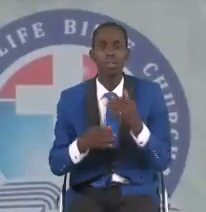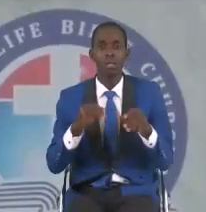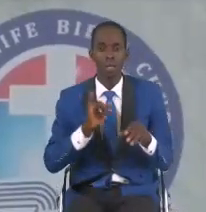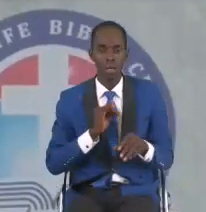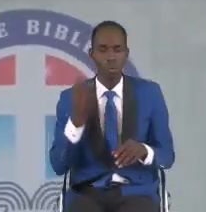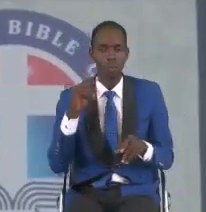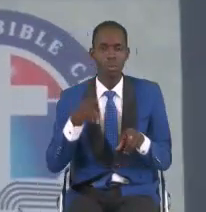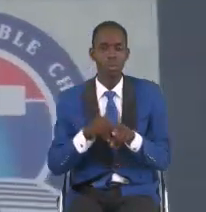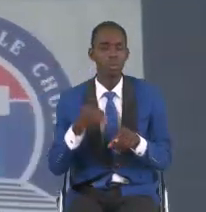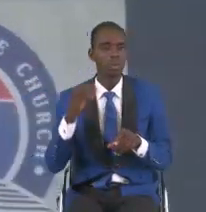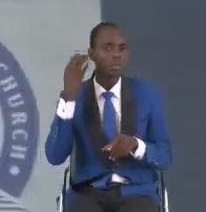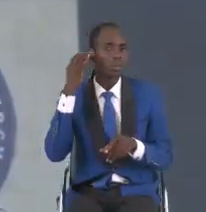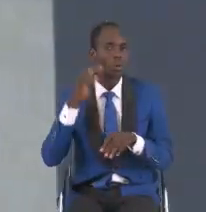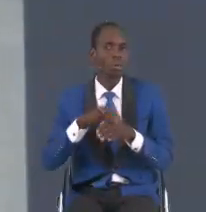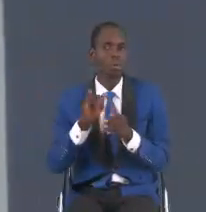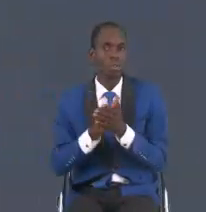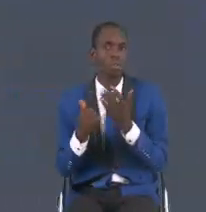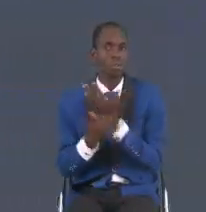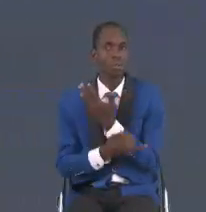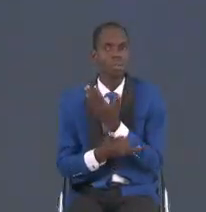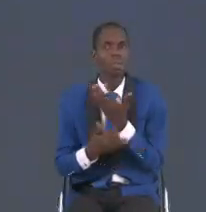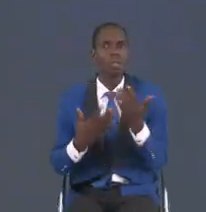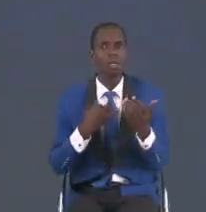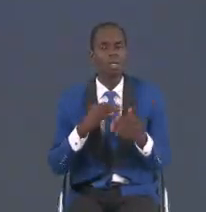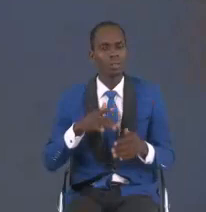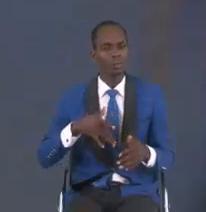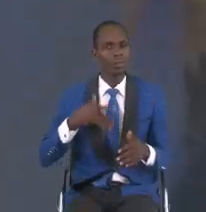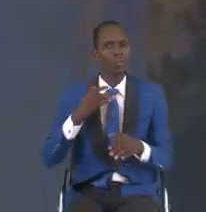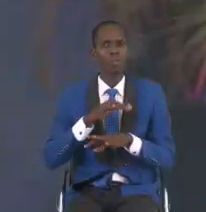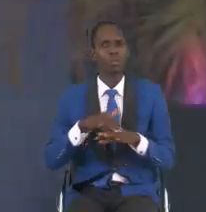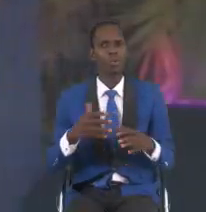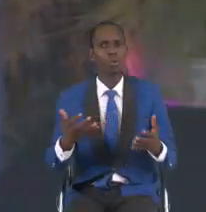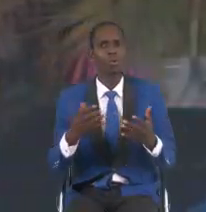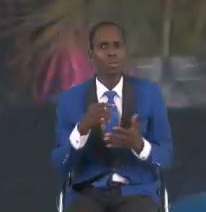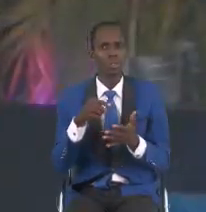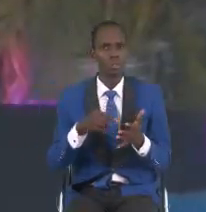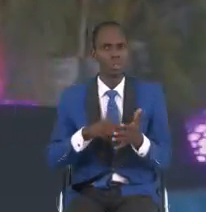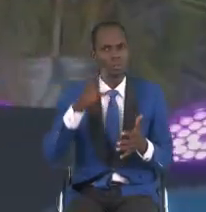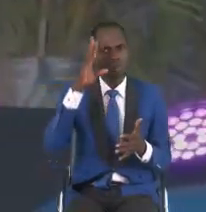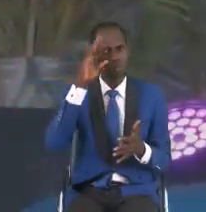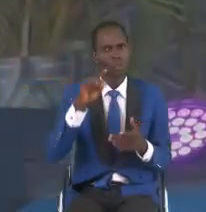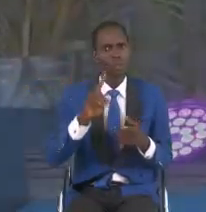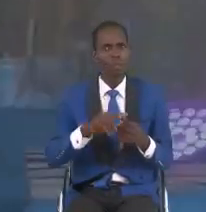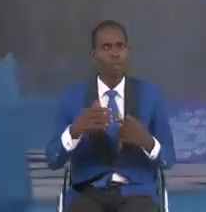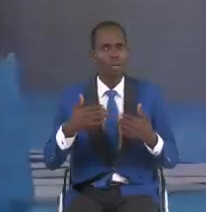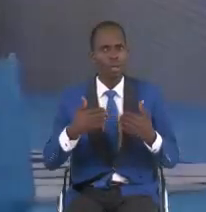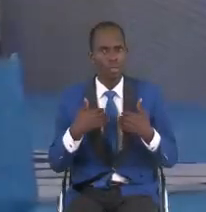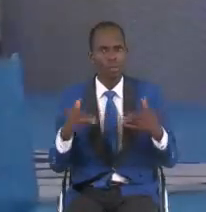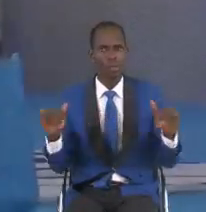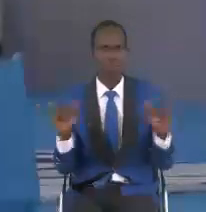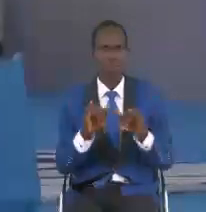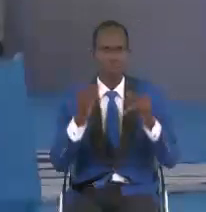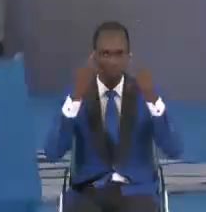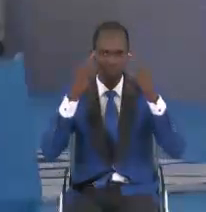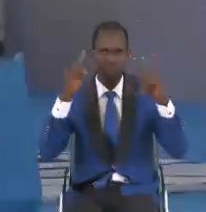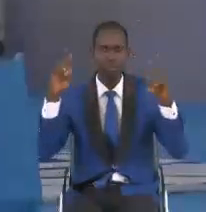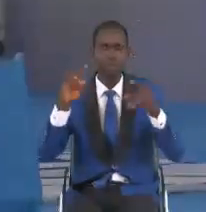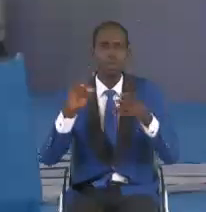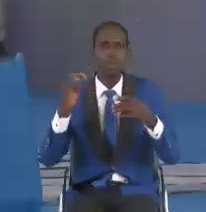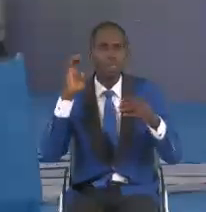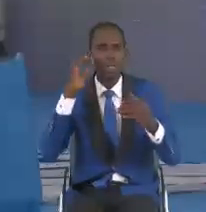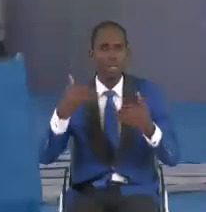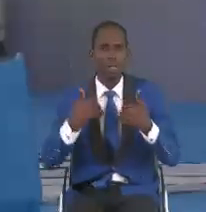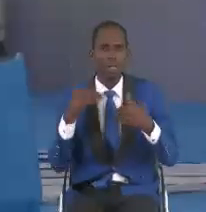felt he didn't want this man to have the same success he had in Nigeria. He didn't